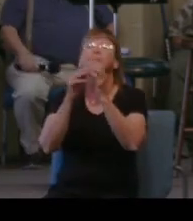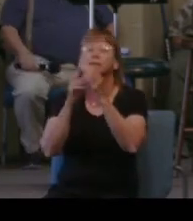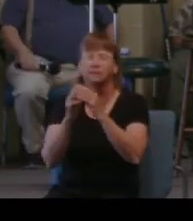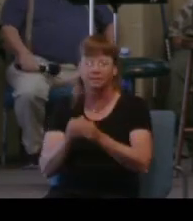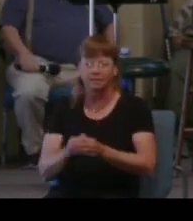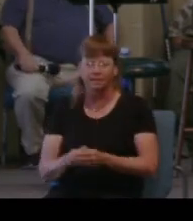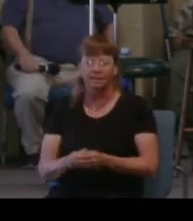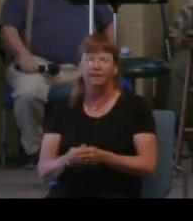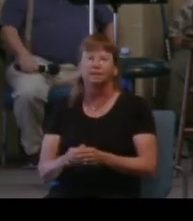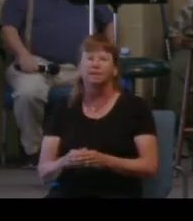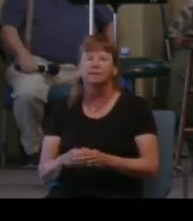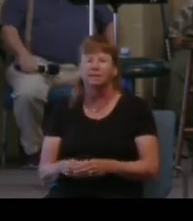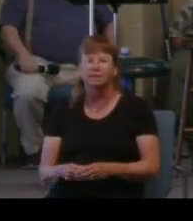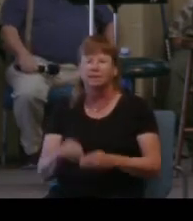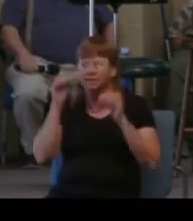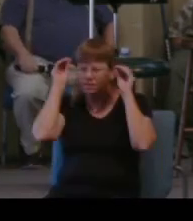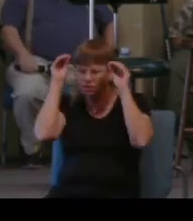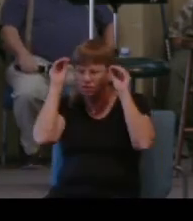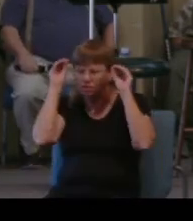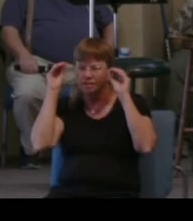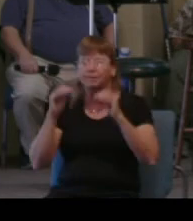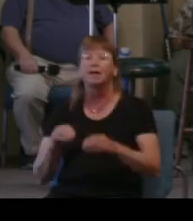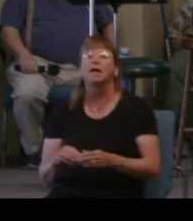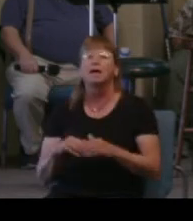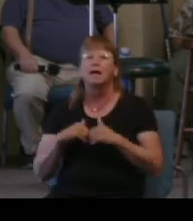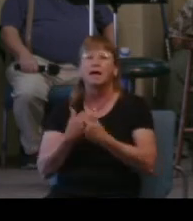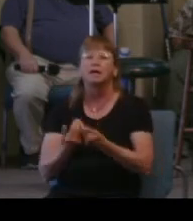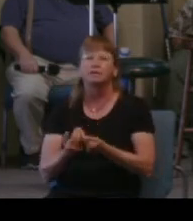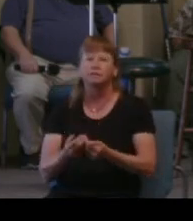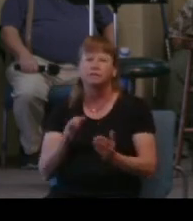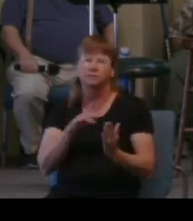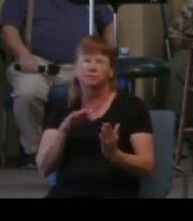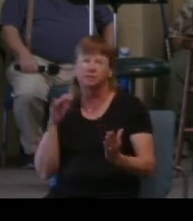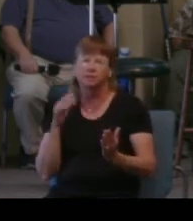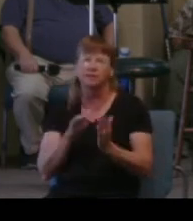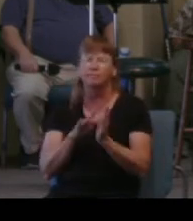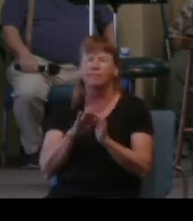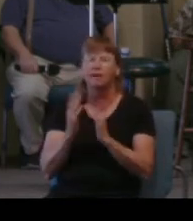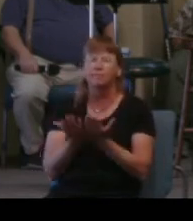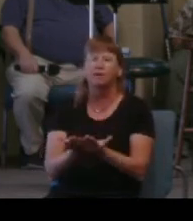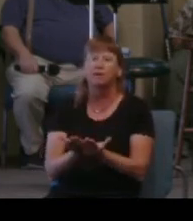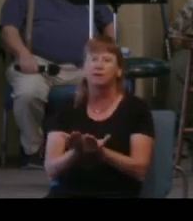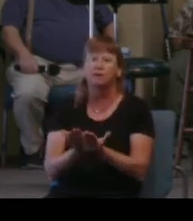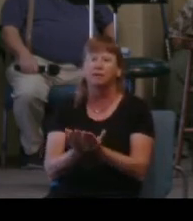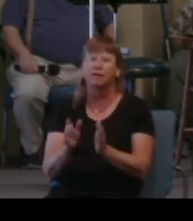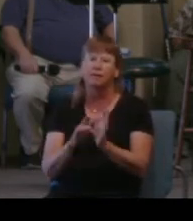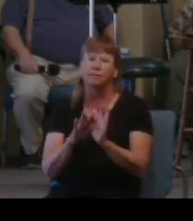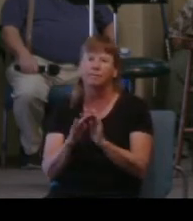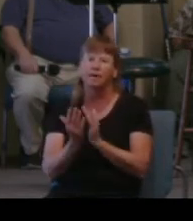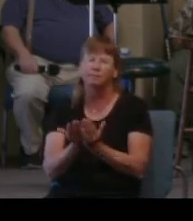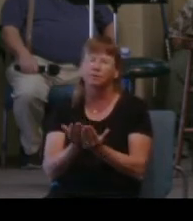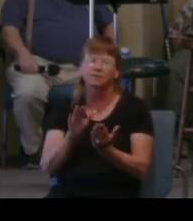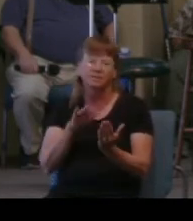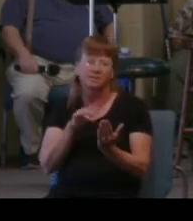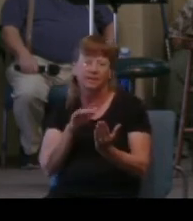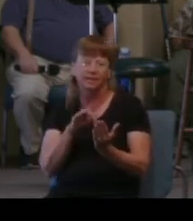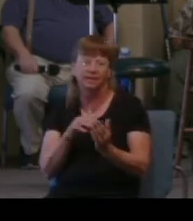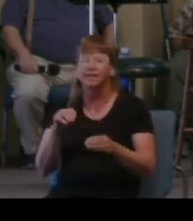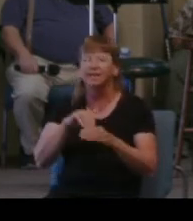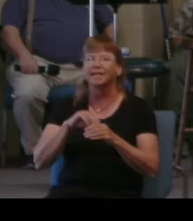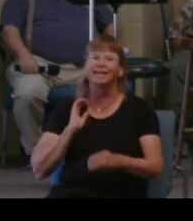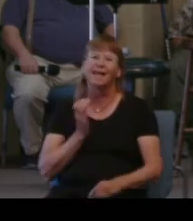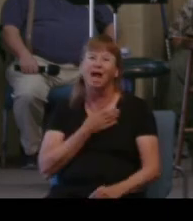the Bible. Just this last semester, we were doing a Bible study in our house where we were doing the inductive Bible study method, where we were sitting down going through the book of